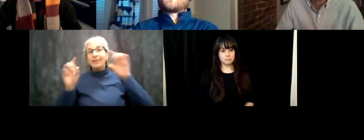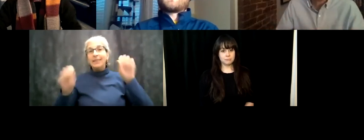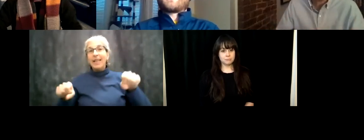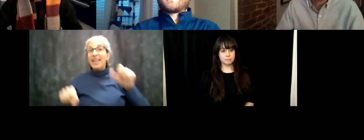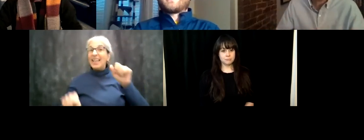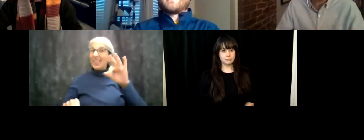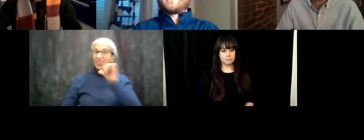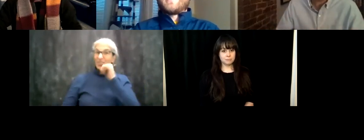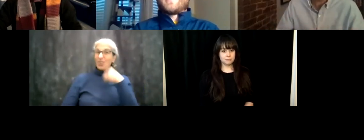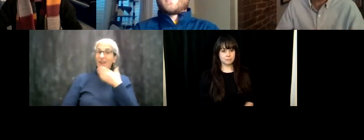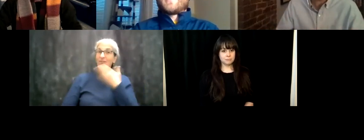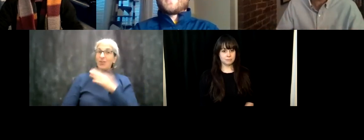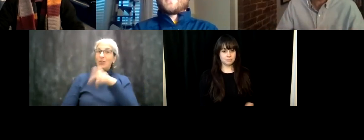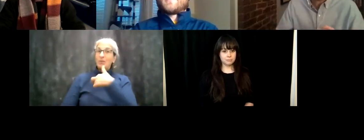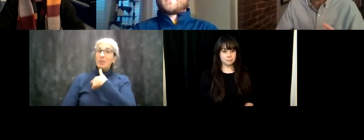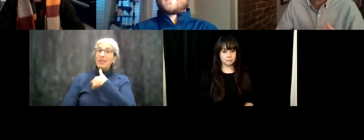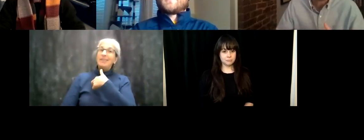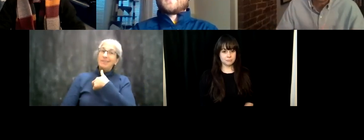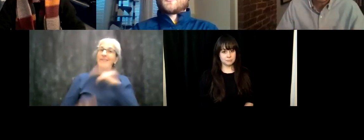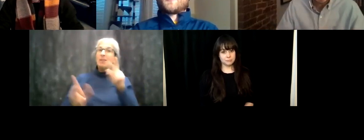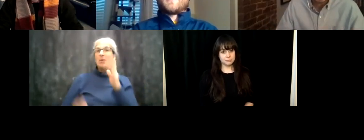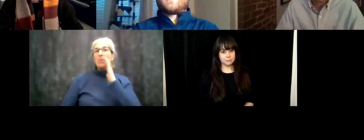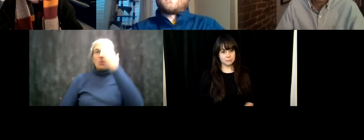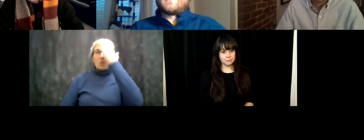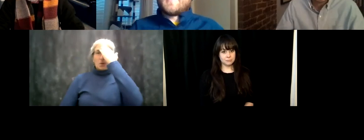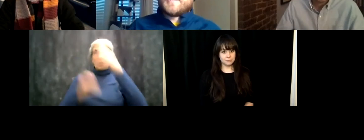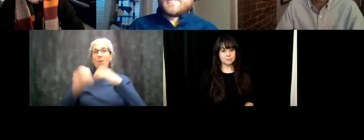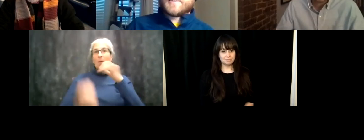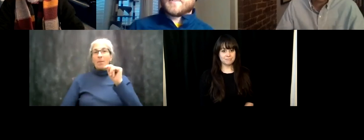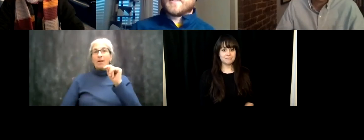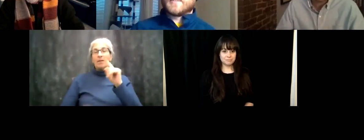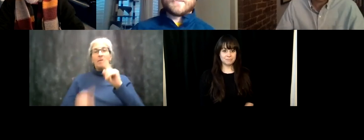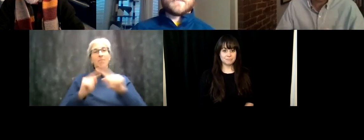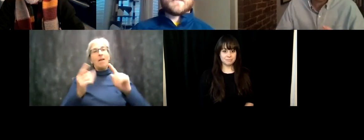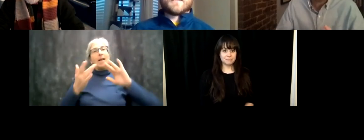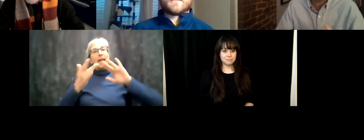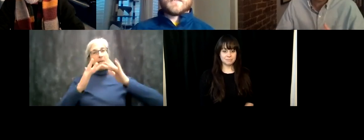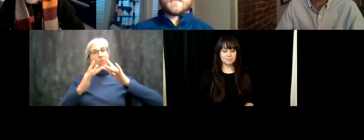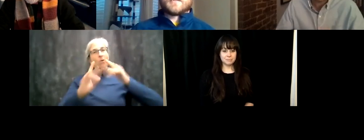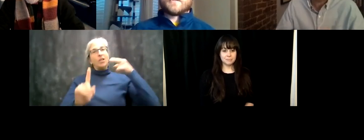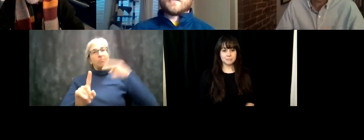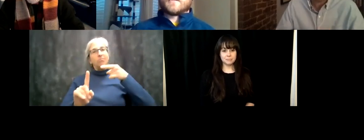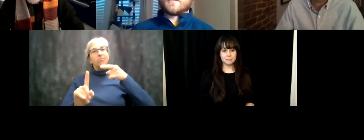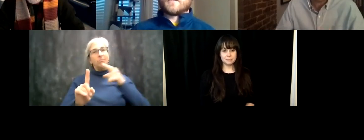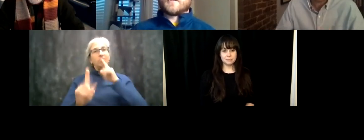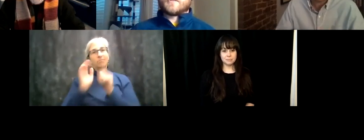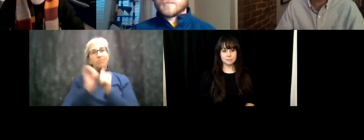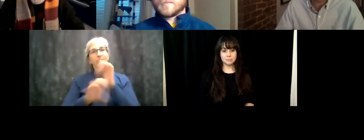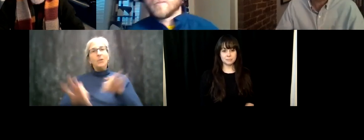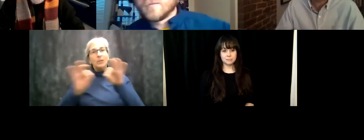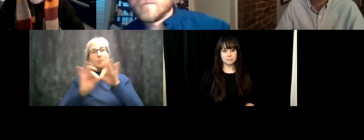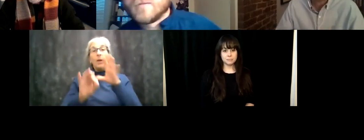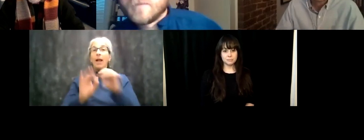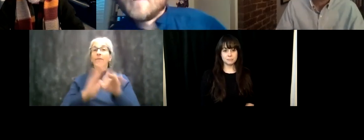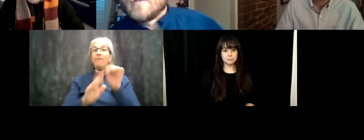in this industry, the word will get around. Sure. But yeah, networking is a huge component, and finding a mentor.